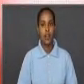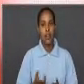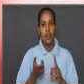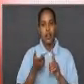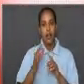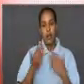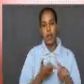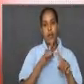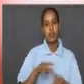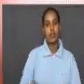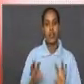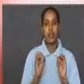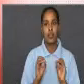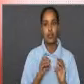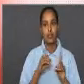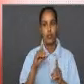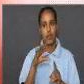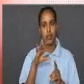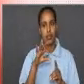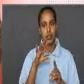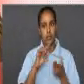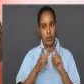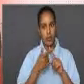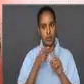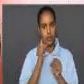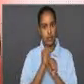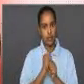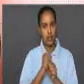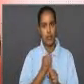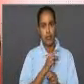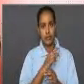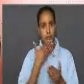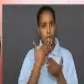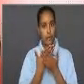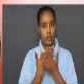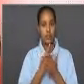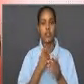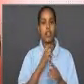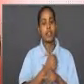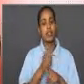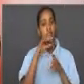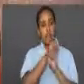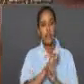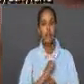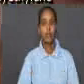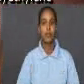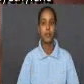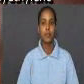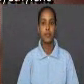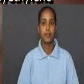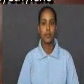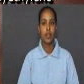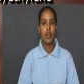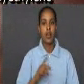Welcome back, students. Did you and your partner work diligently to complete the exercise?